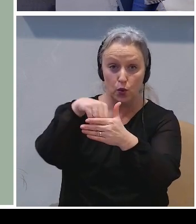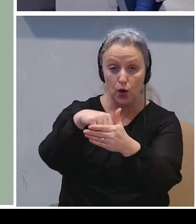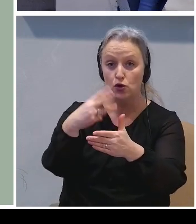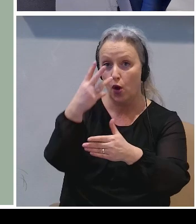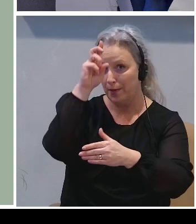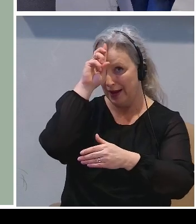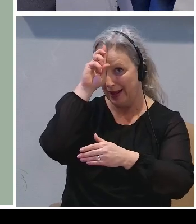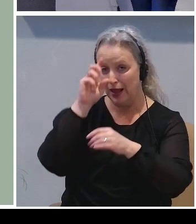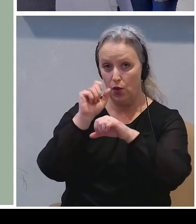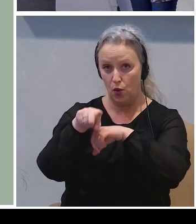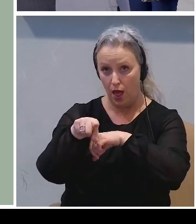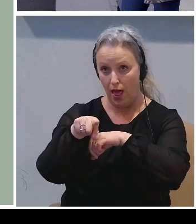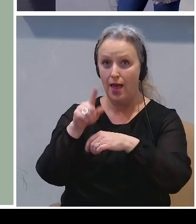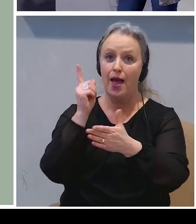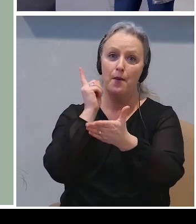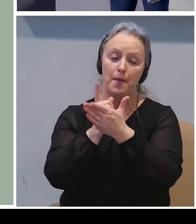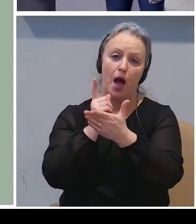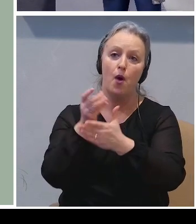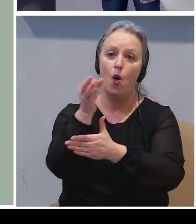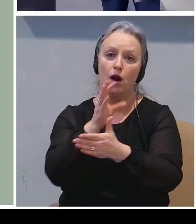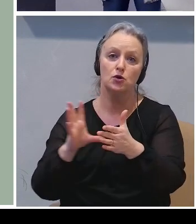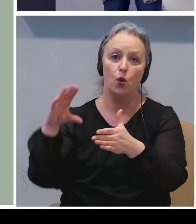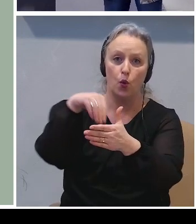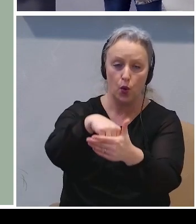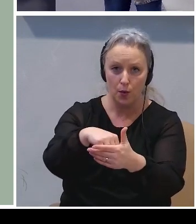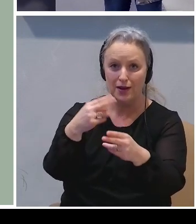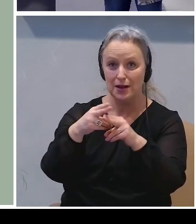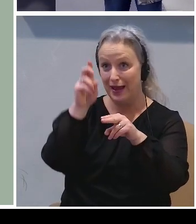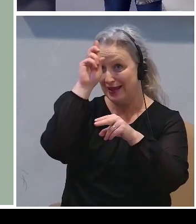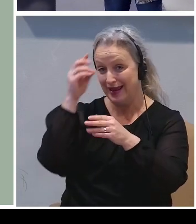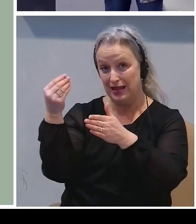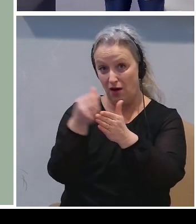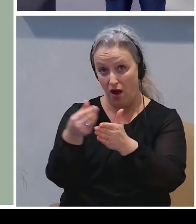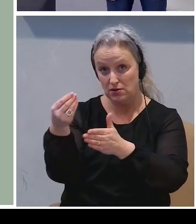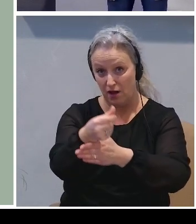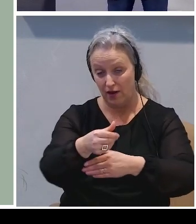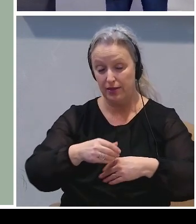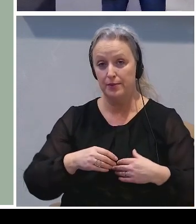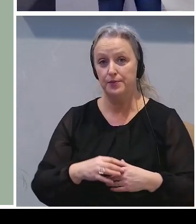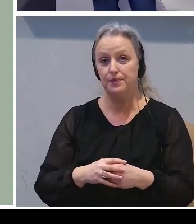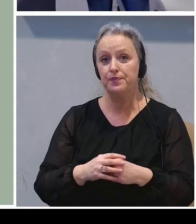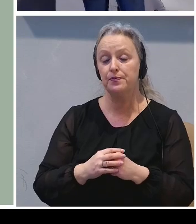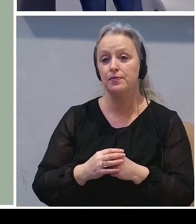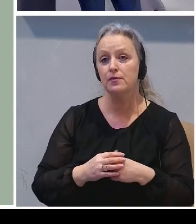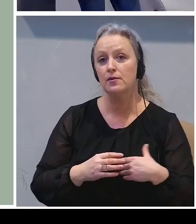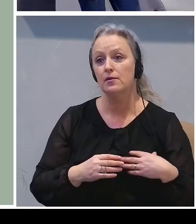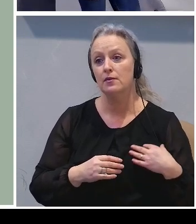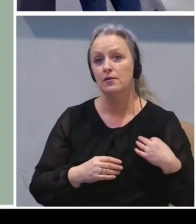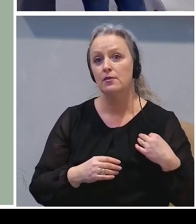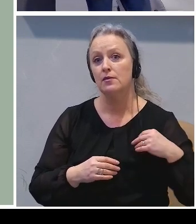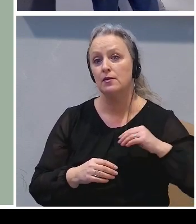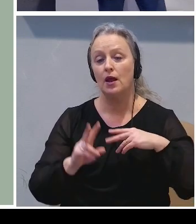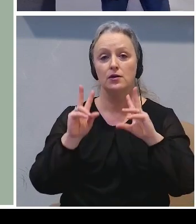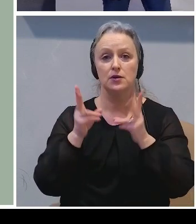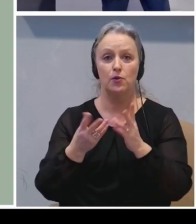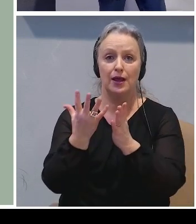organization. And then we help them also to find funding sources, because as I said, most of the studies we